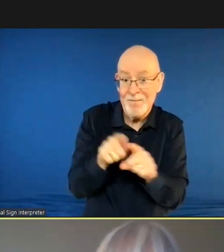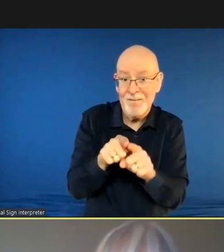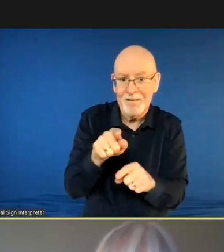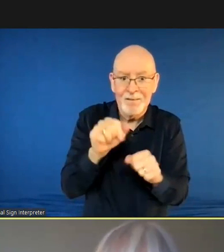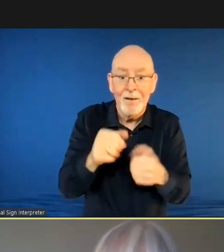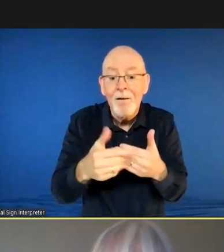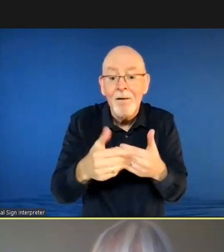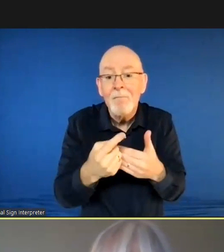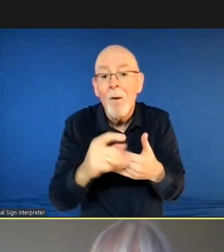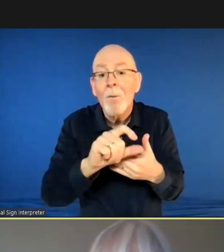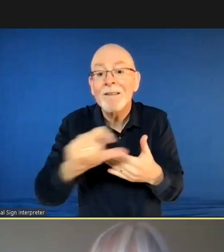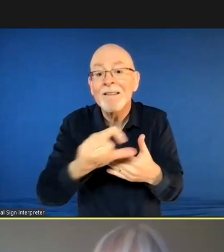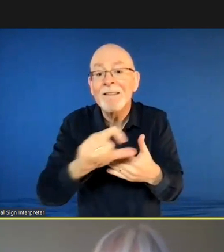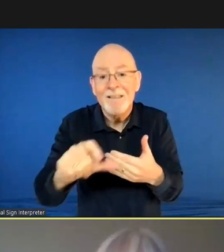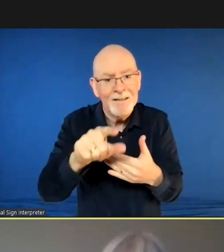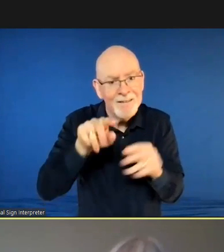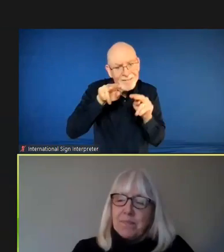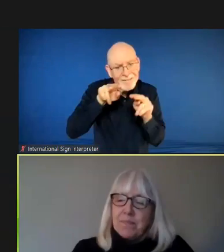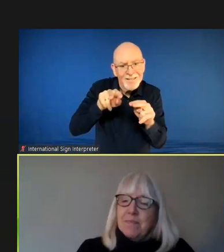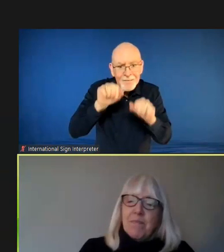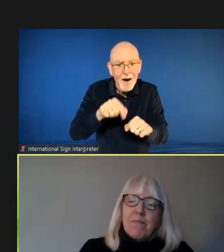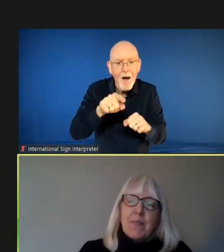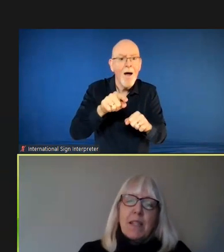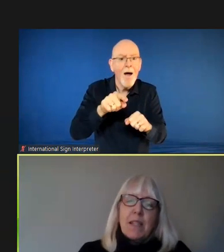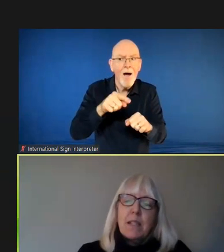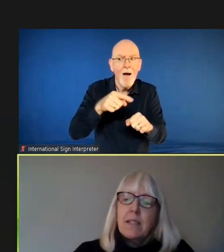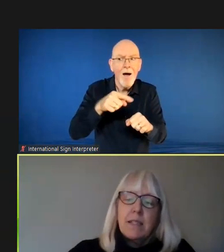thank you very much for listening.